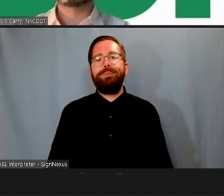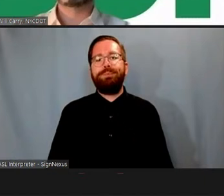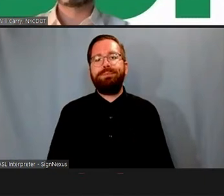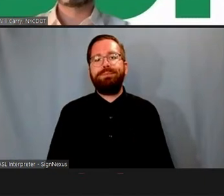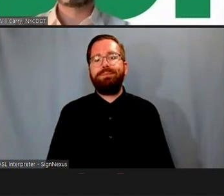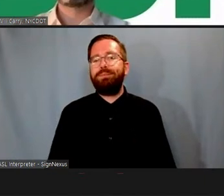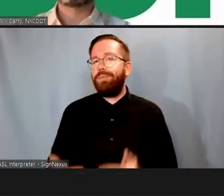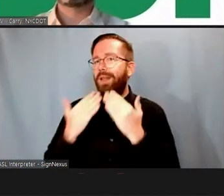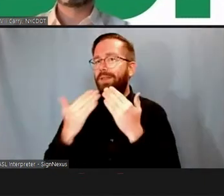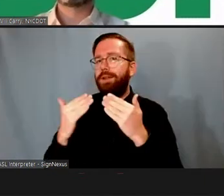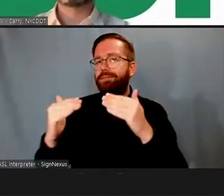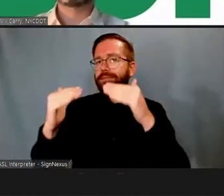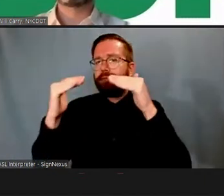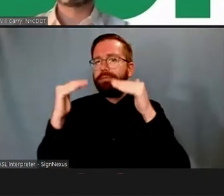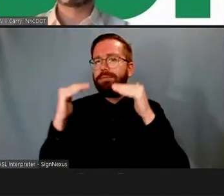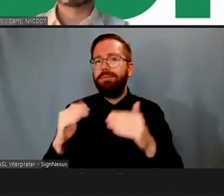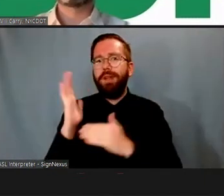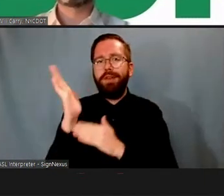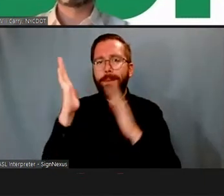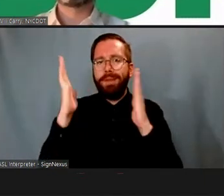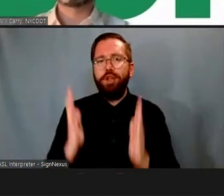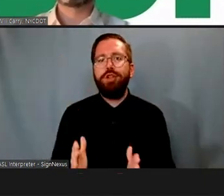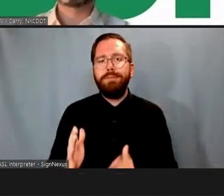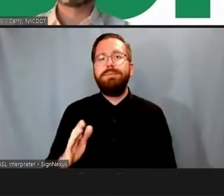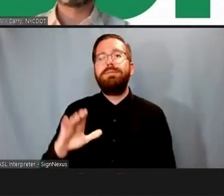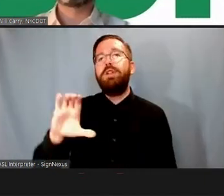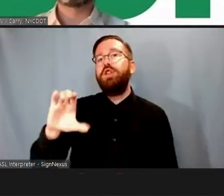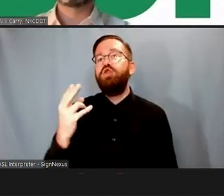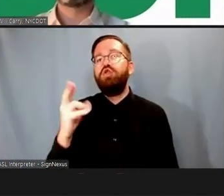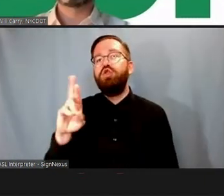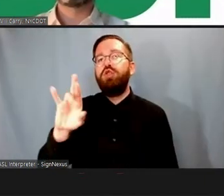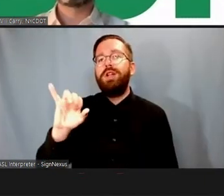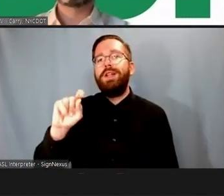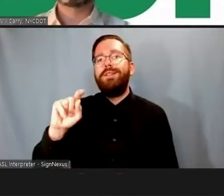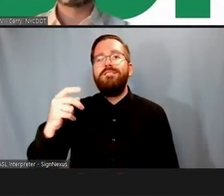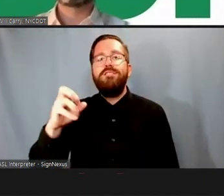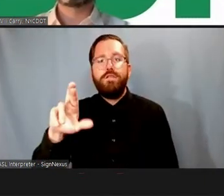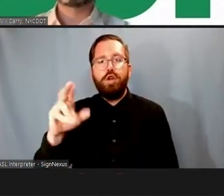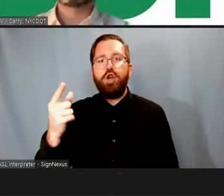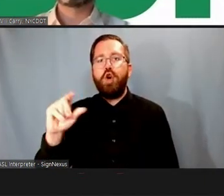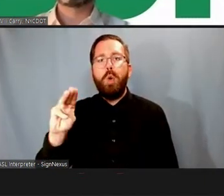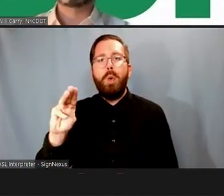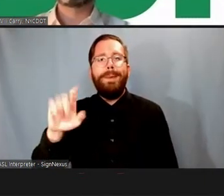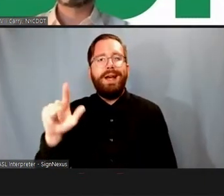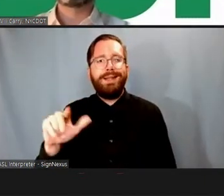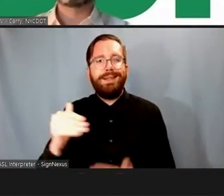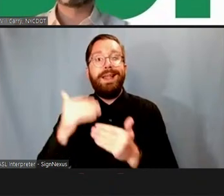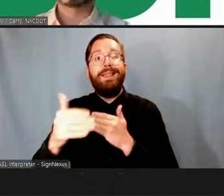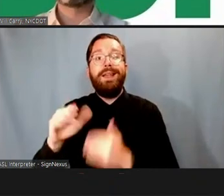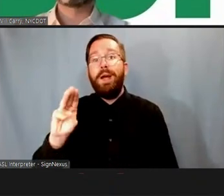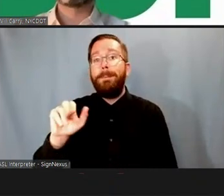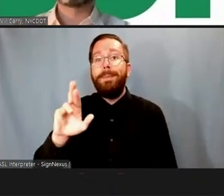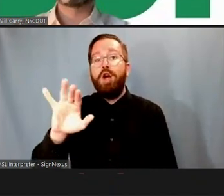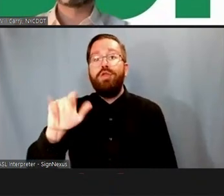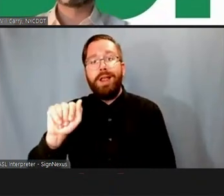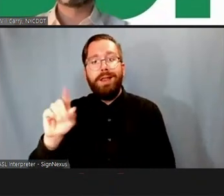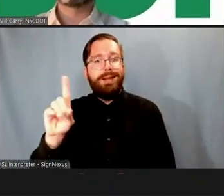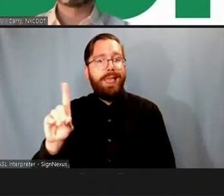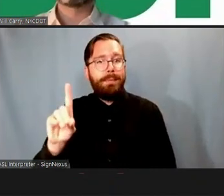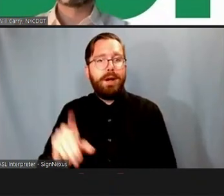thank you our next speaker is christopher gomez followed by maria del pilar